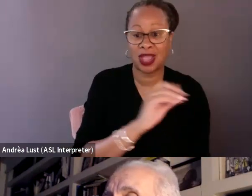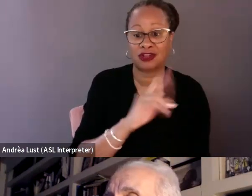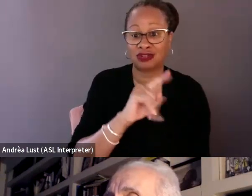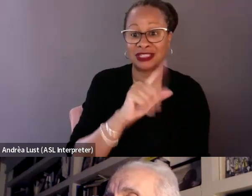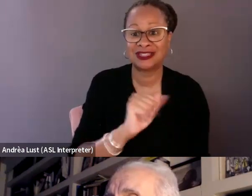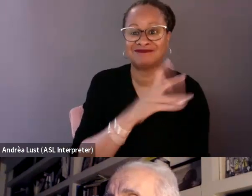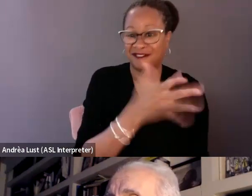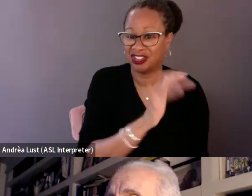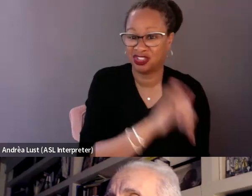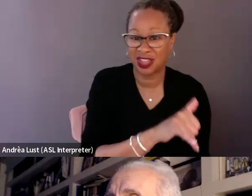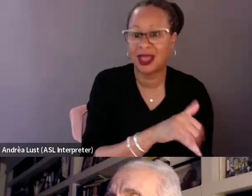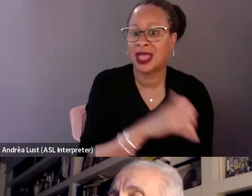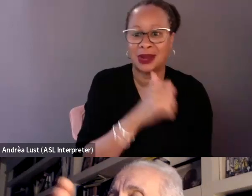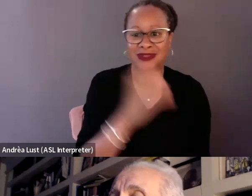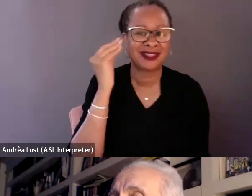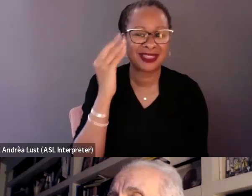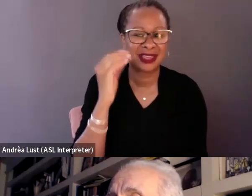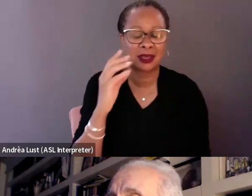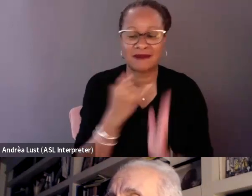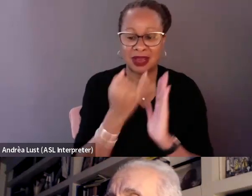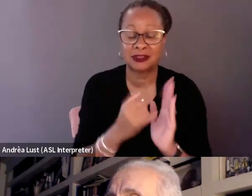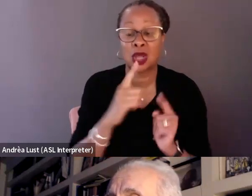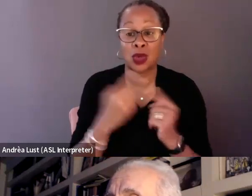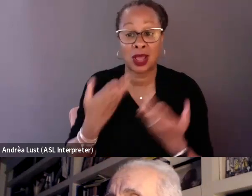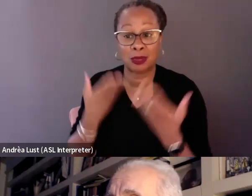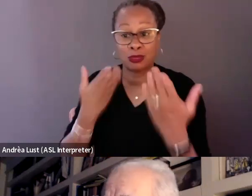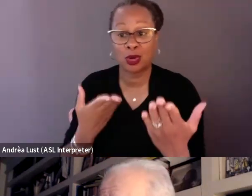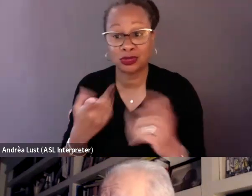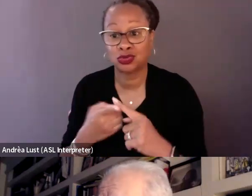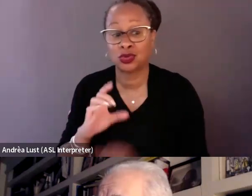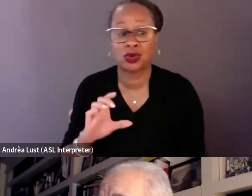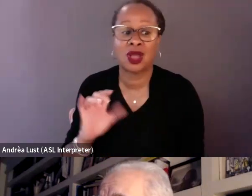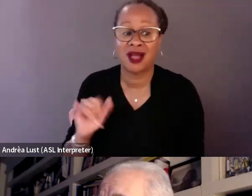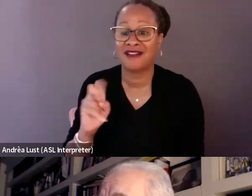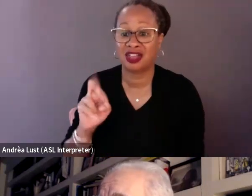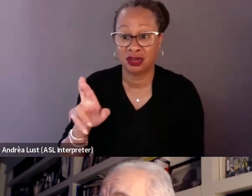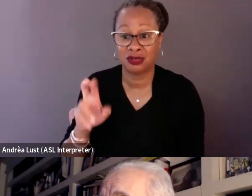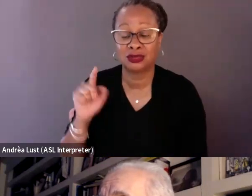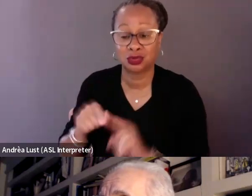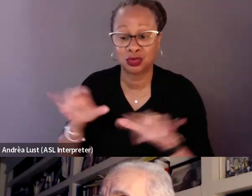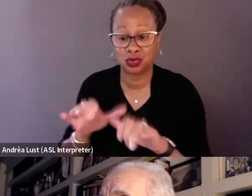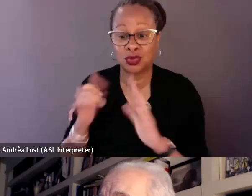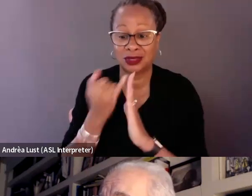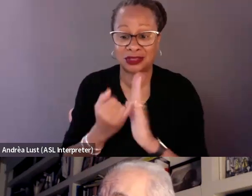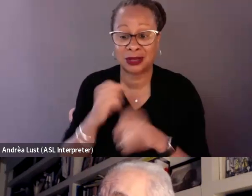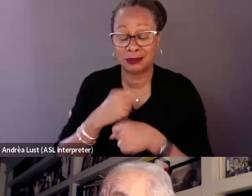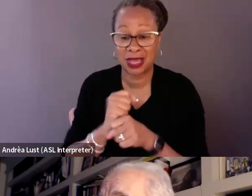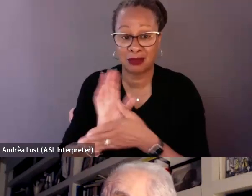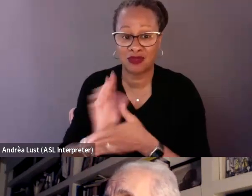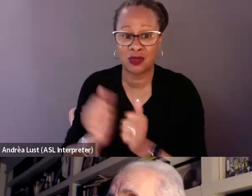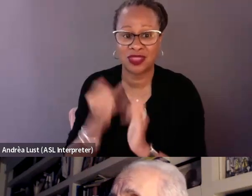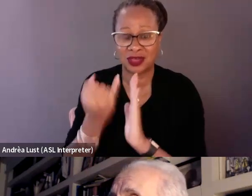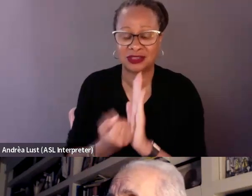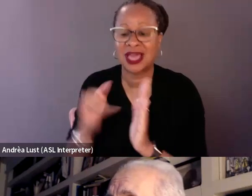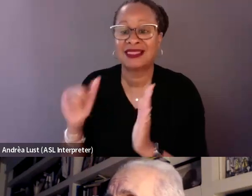not thinking in animation. So when I proposed Xavi to make the movie in animation,